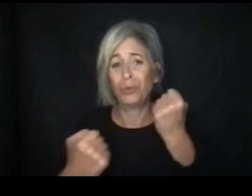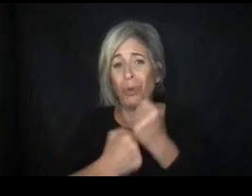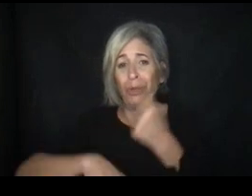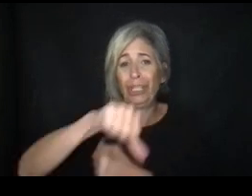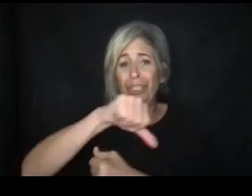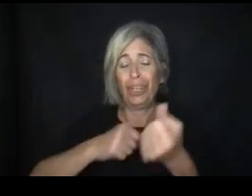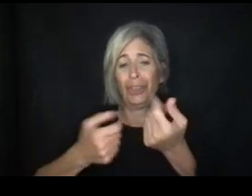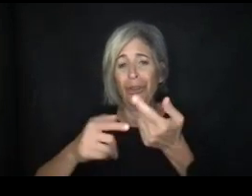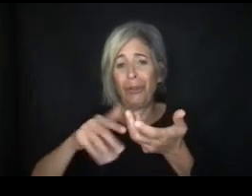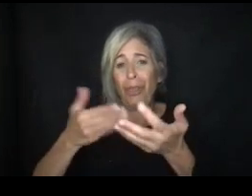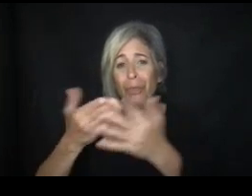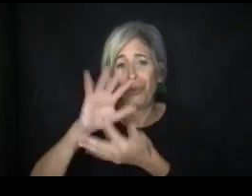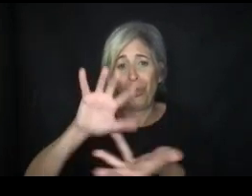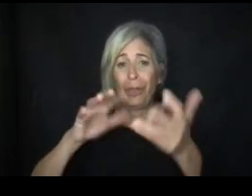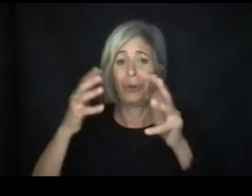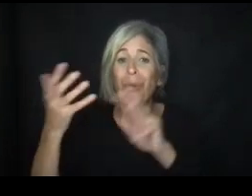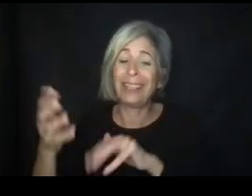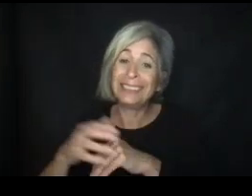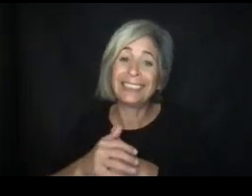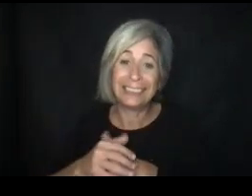that crisis.